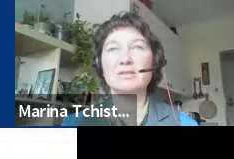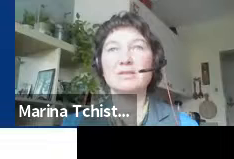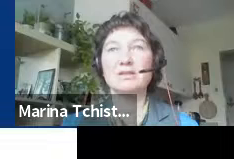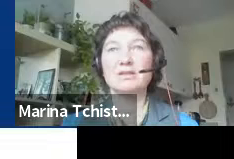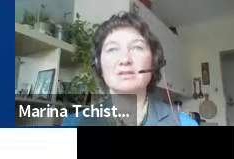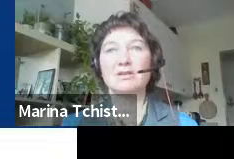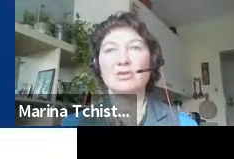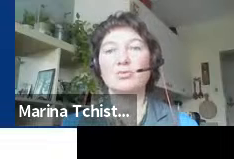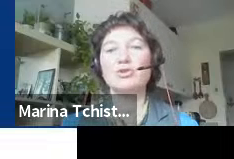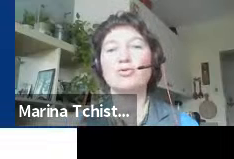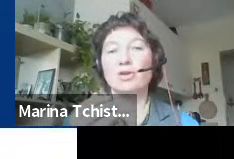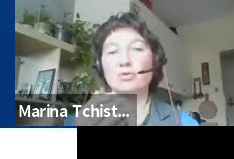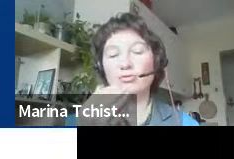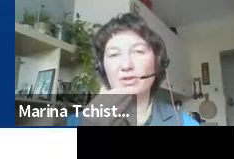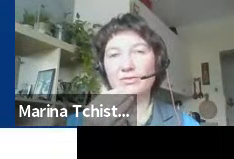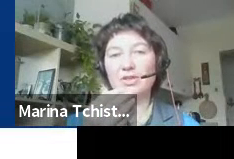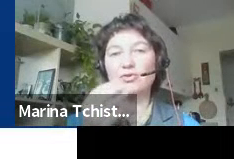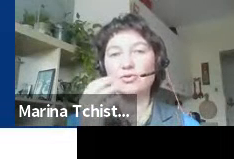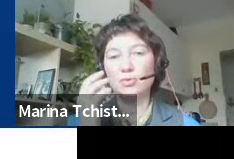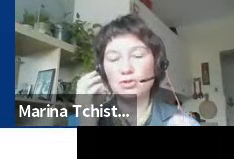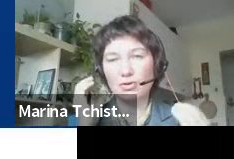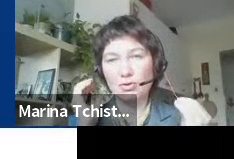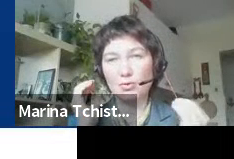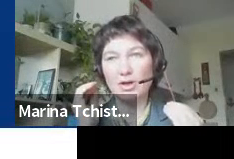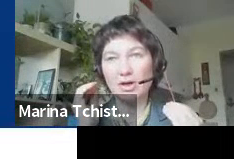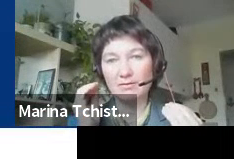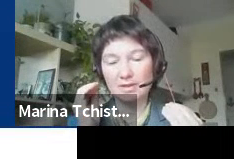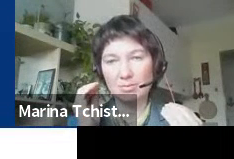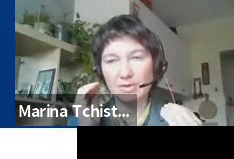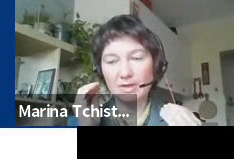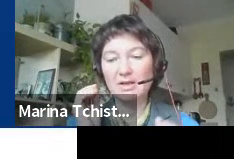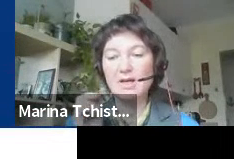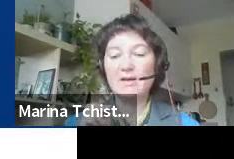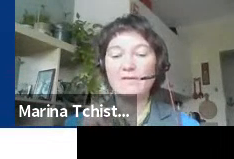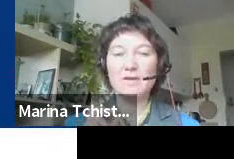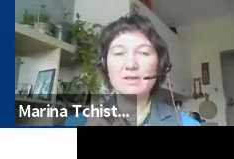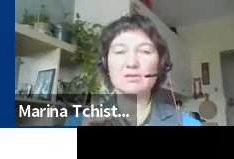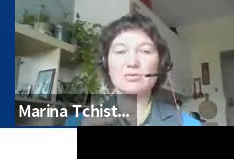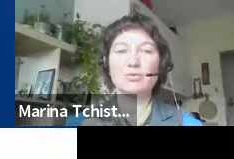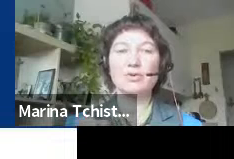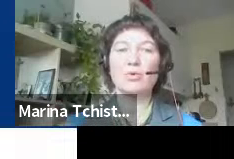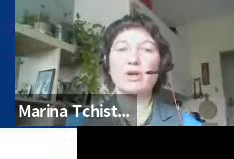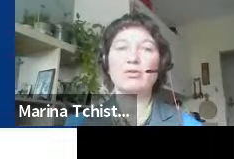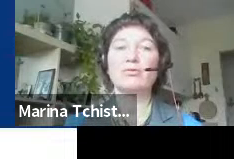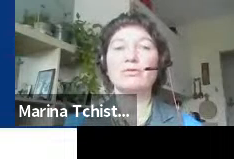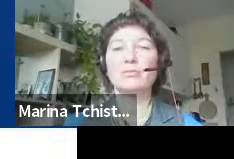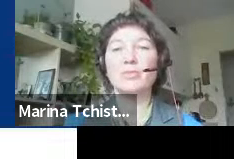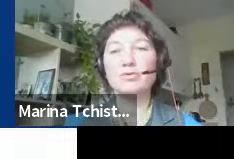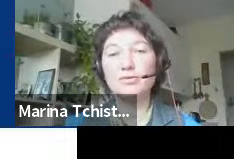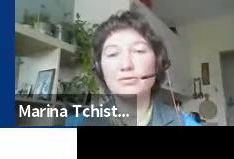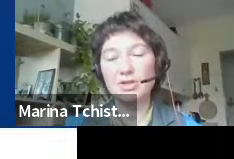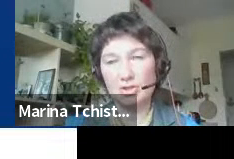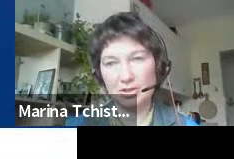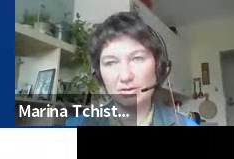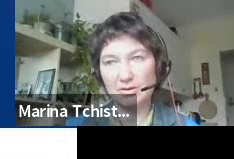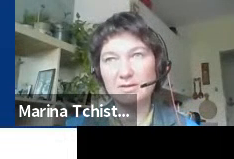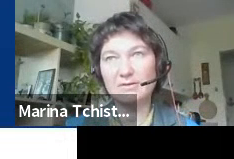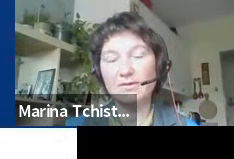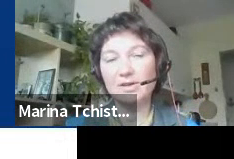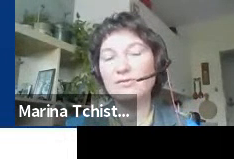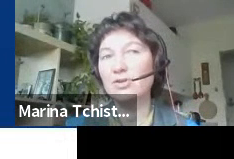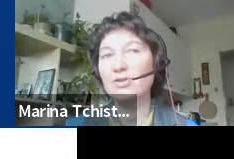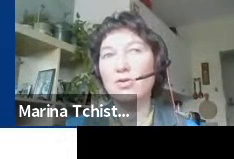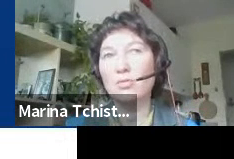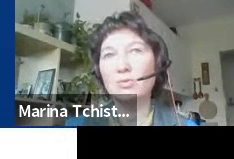better mask is which you can breathe and which you can wear comfortably. Things to be aware of about the face shield.